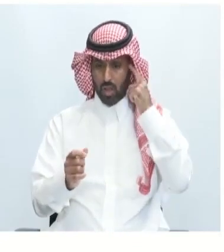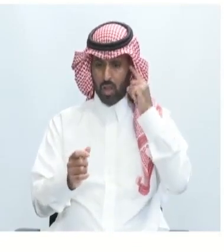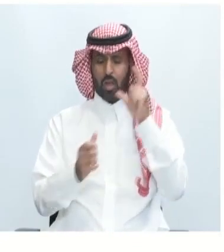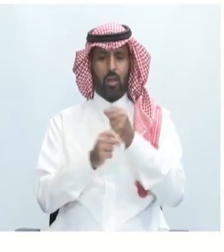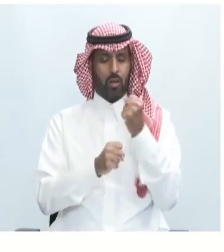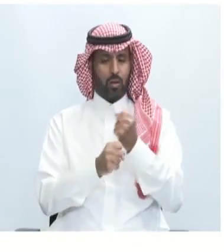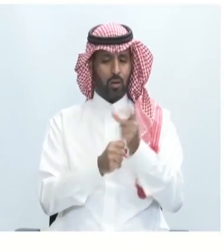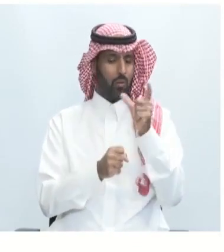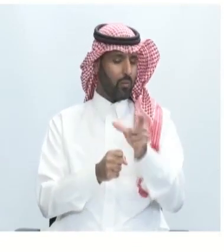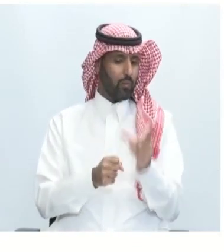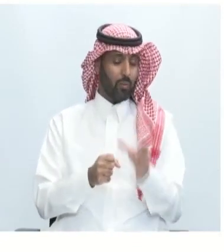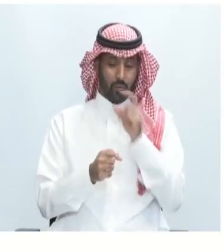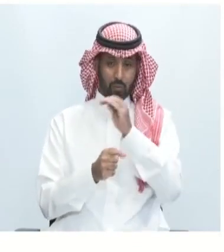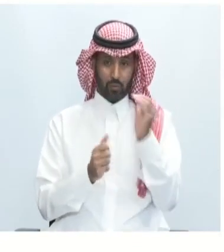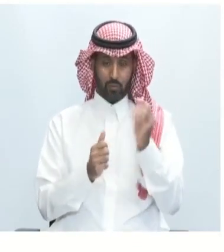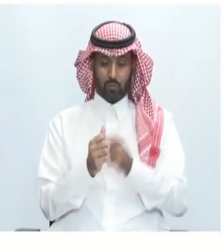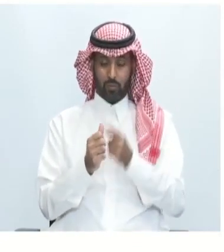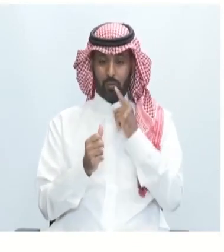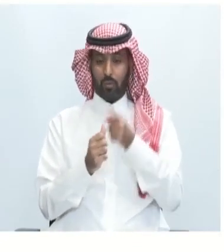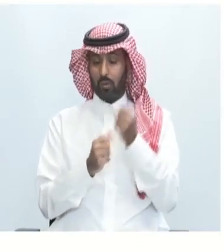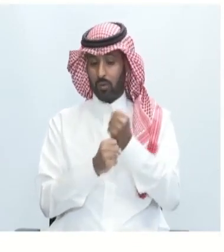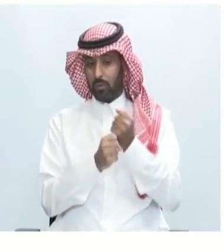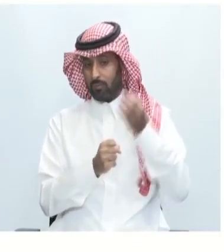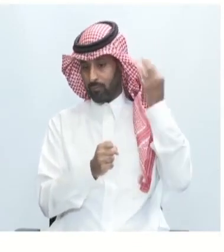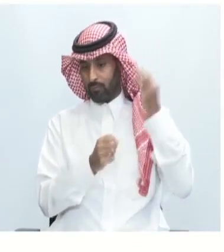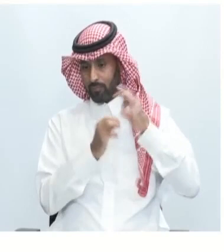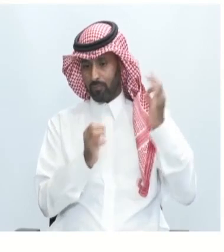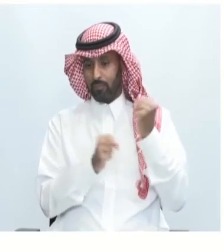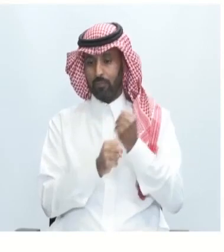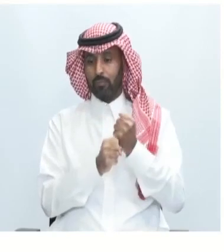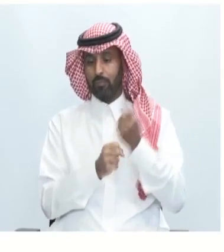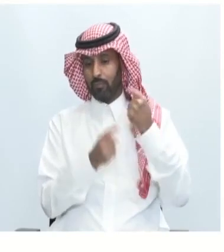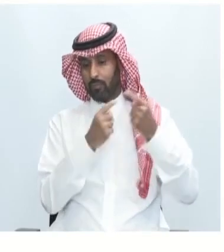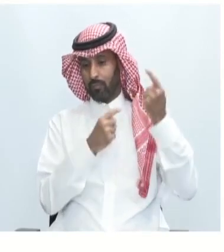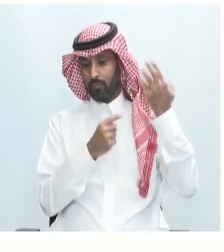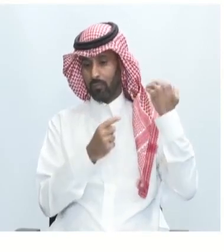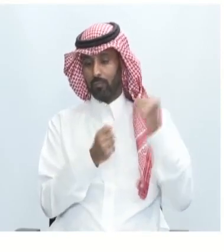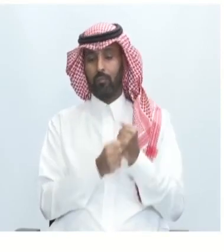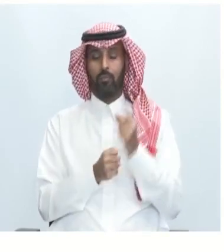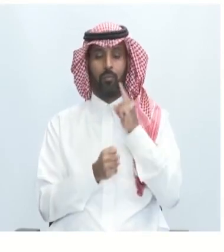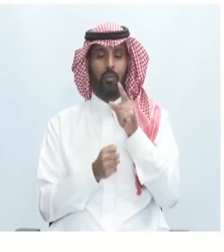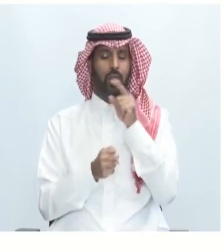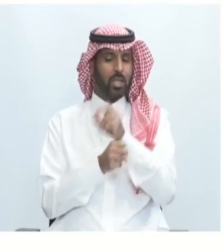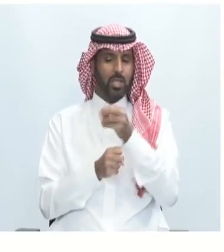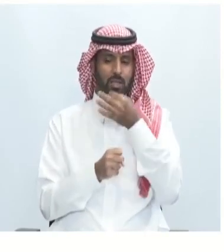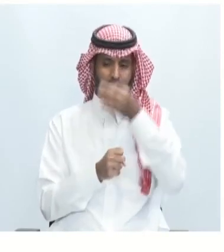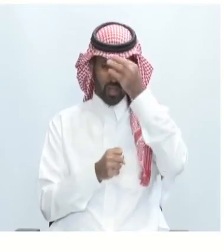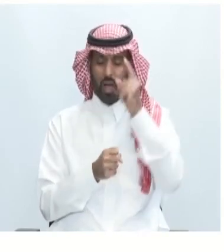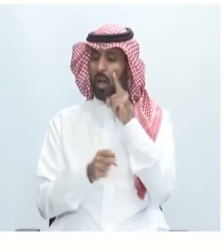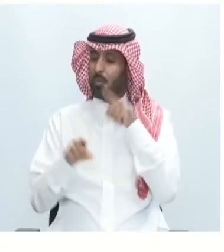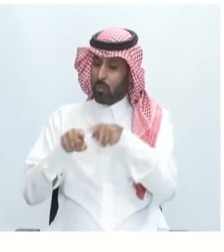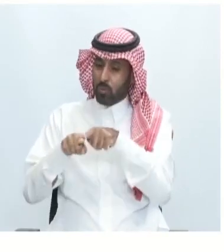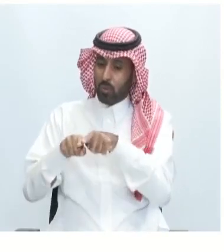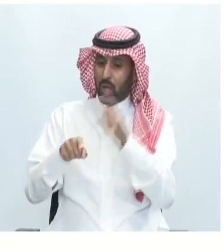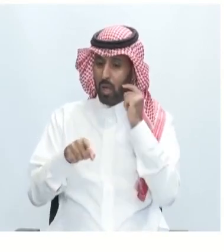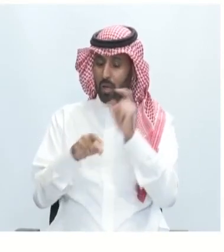the action of the word in a sentence, the use of the past perfect and the past perfect progressive tense to describe a friend,